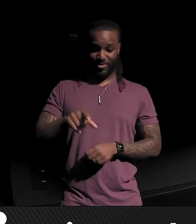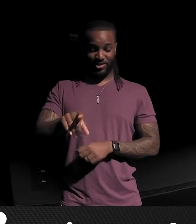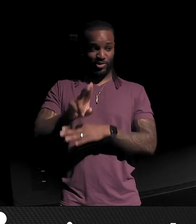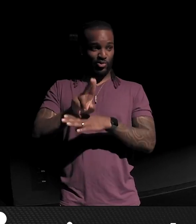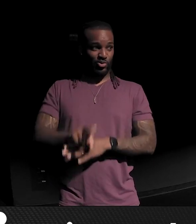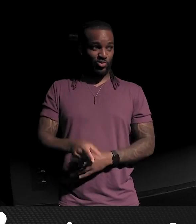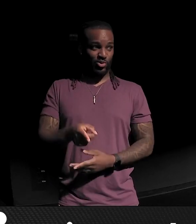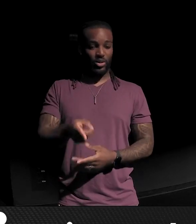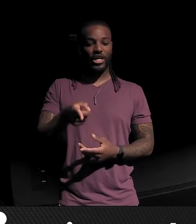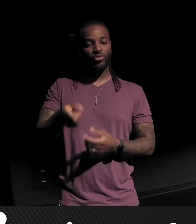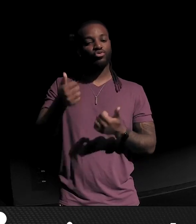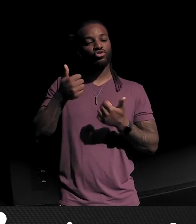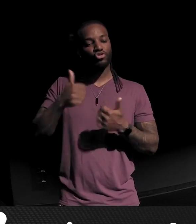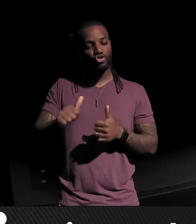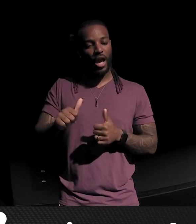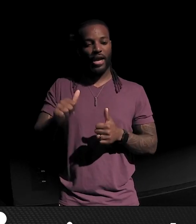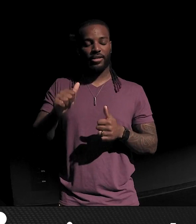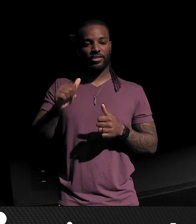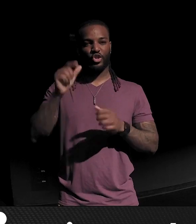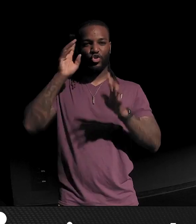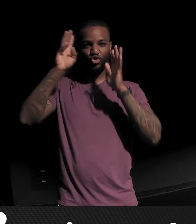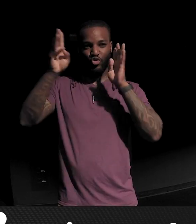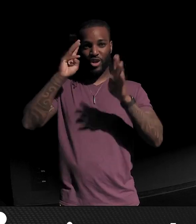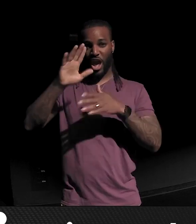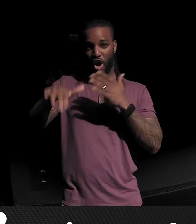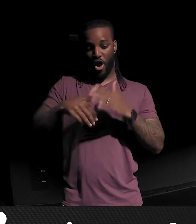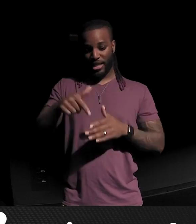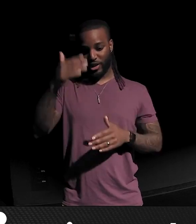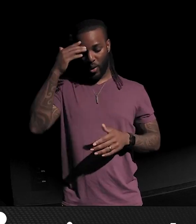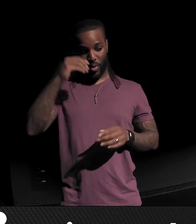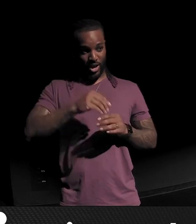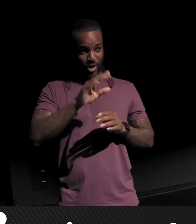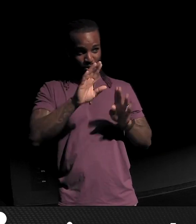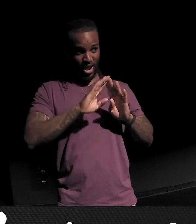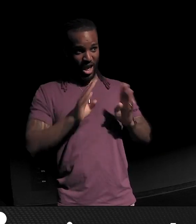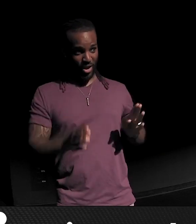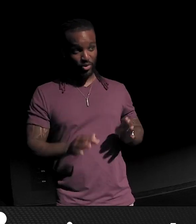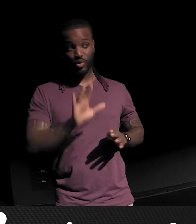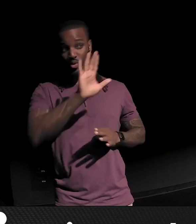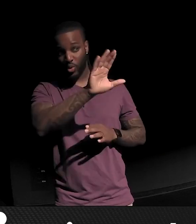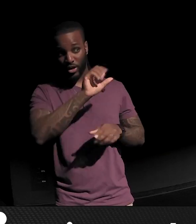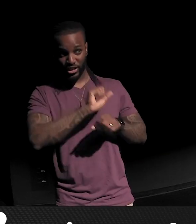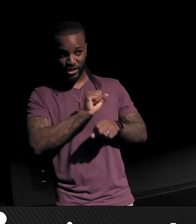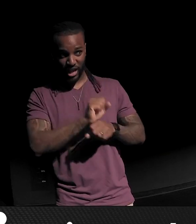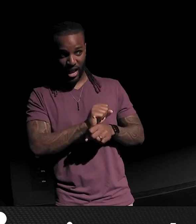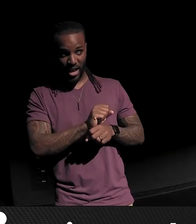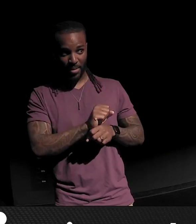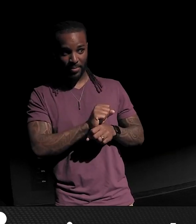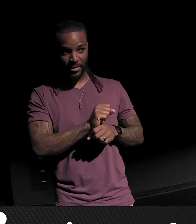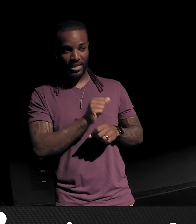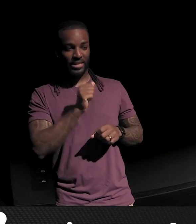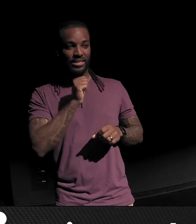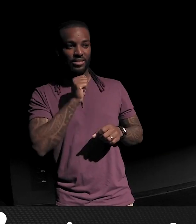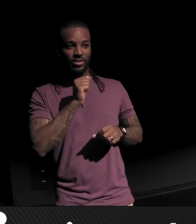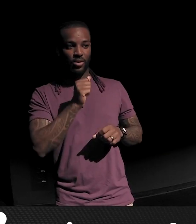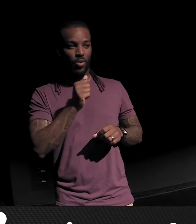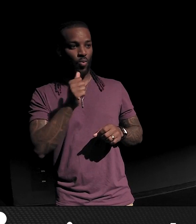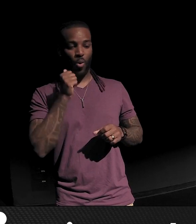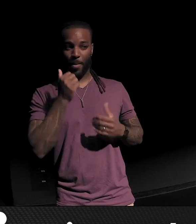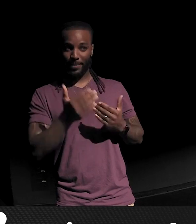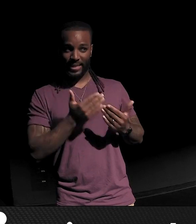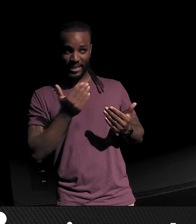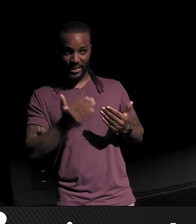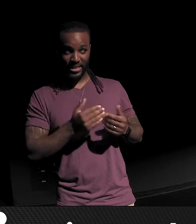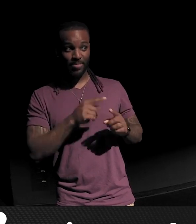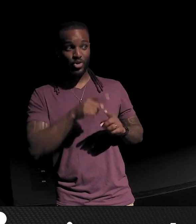to recreate all he's ever known inside of your house. Your job is not going to be easy, but you've got